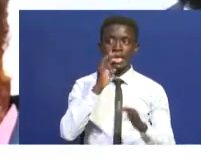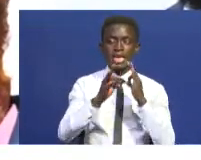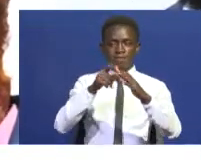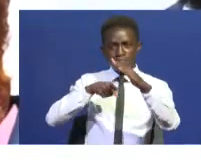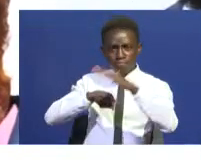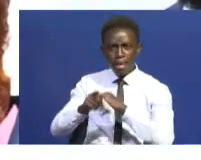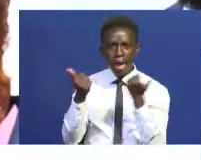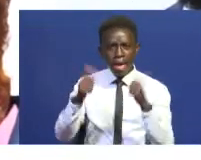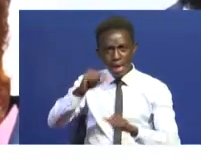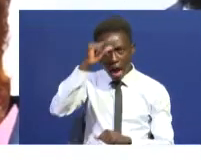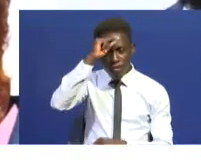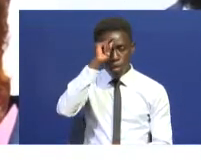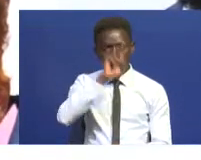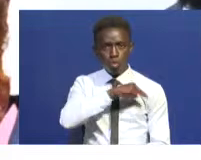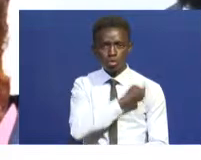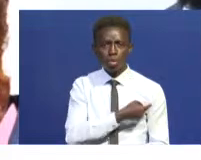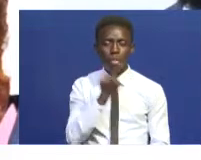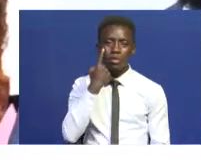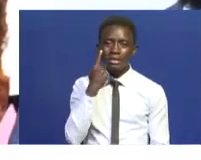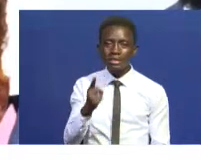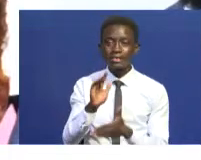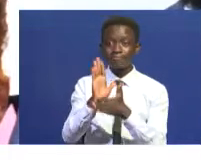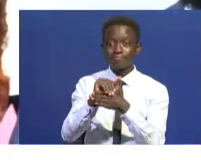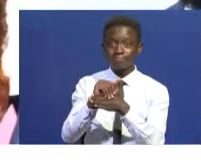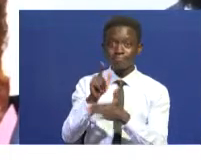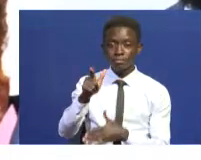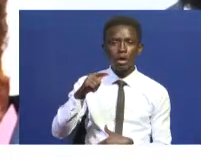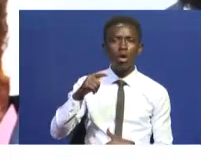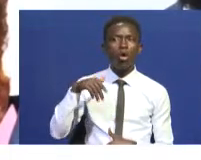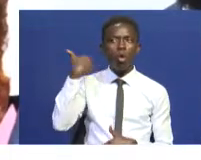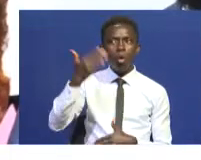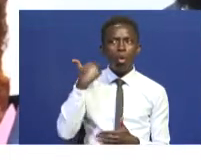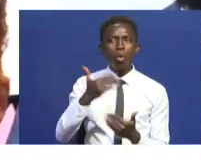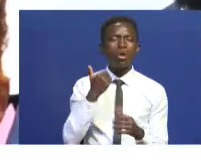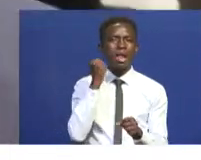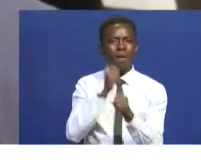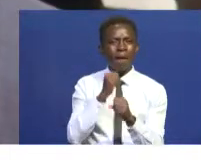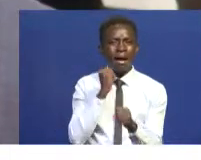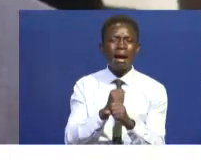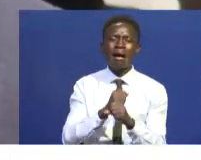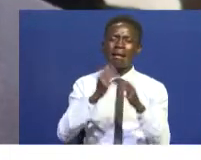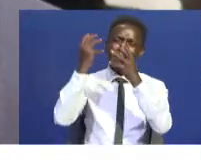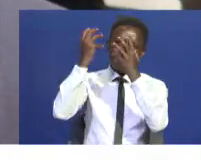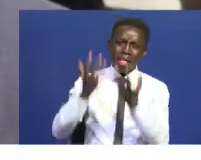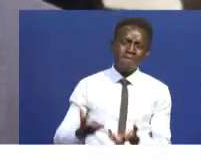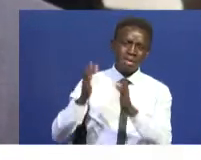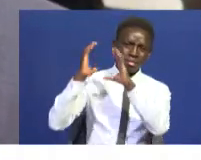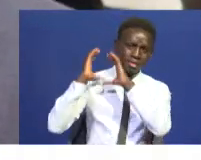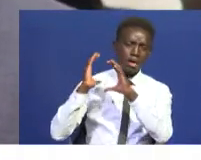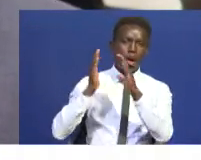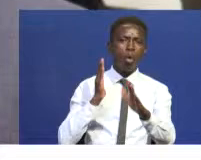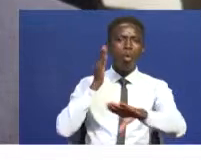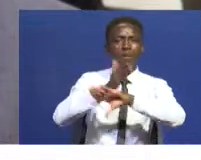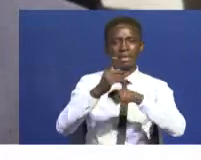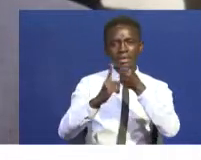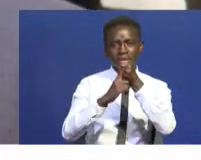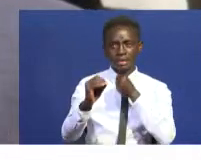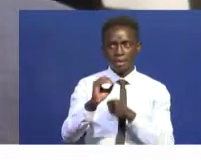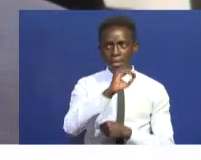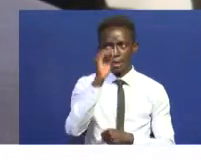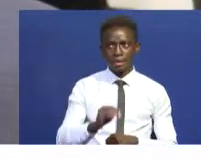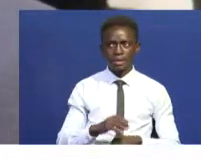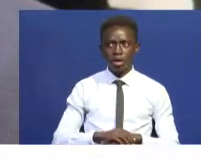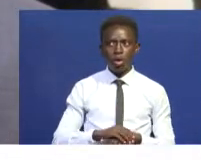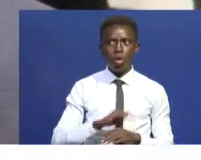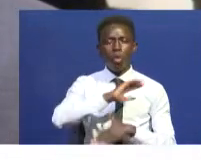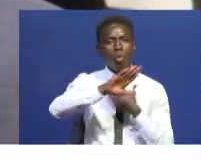find that the intern actually handles more than 60% of the workload. It is a basic principle that every element of